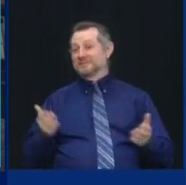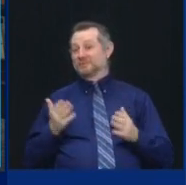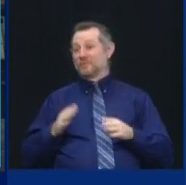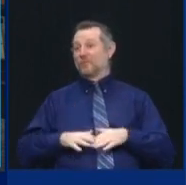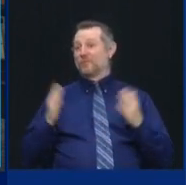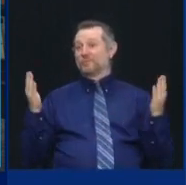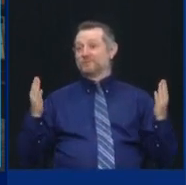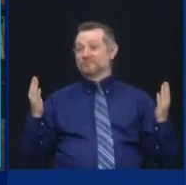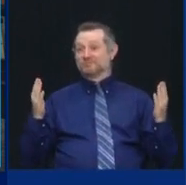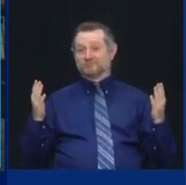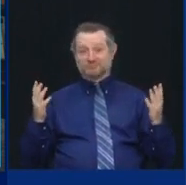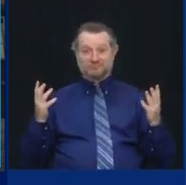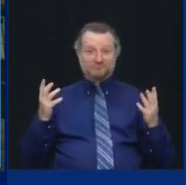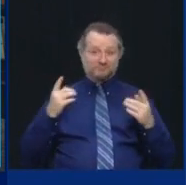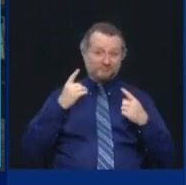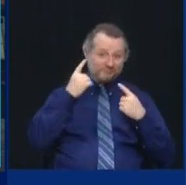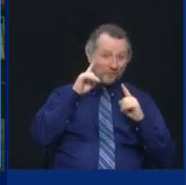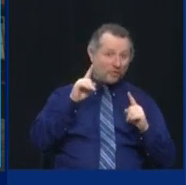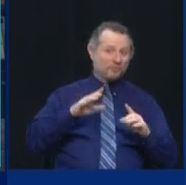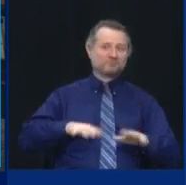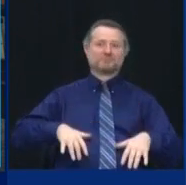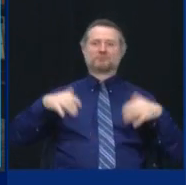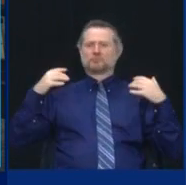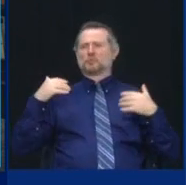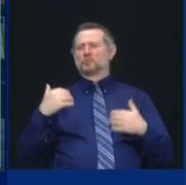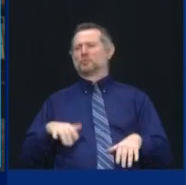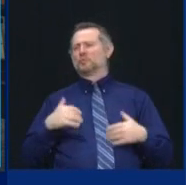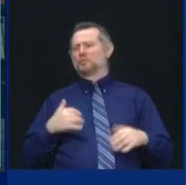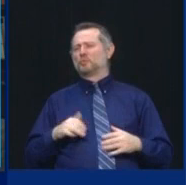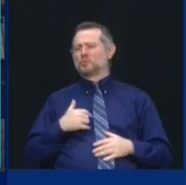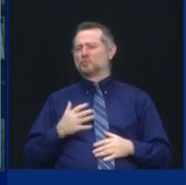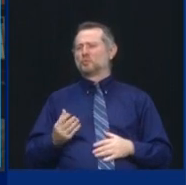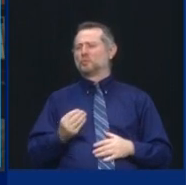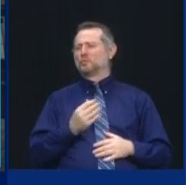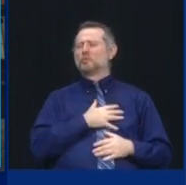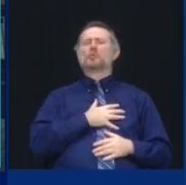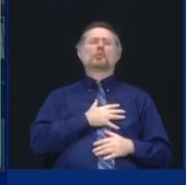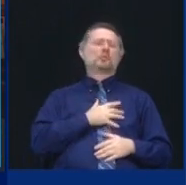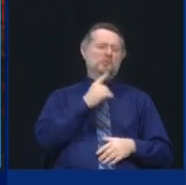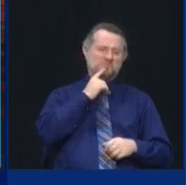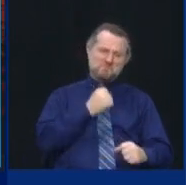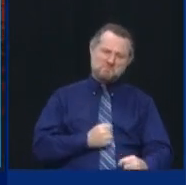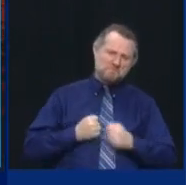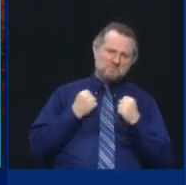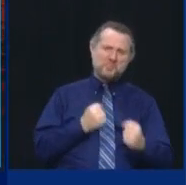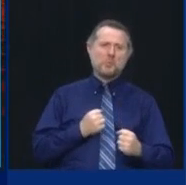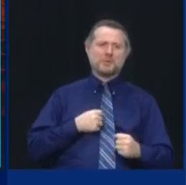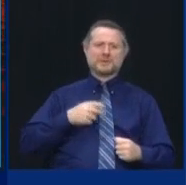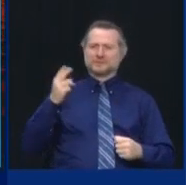is so powerful because you have to remember, history repeats itself.